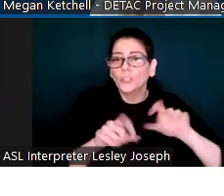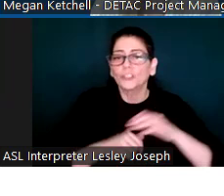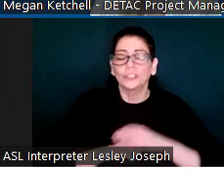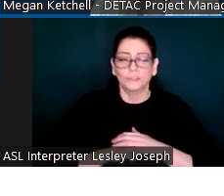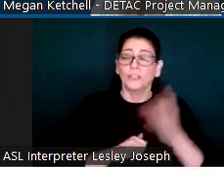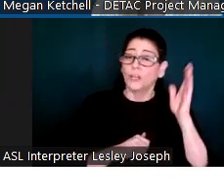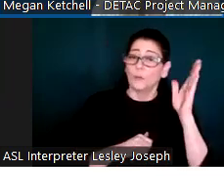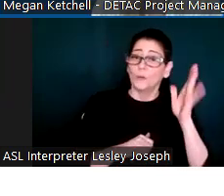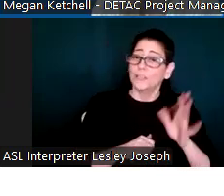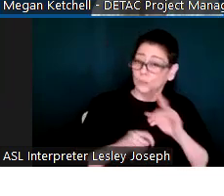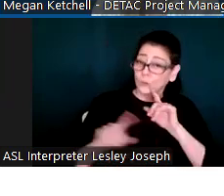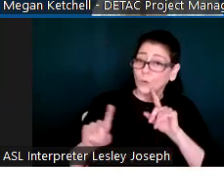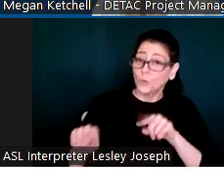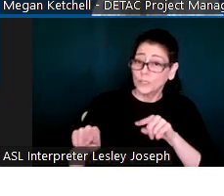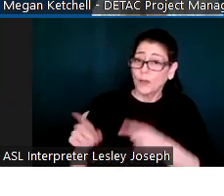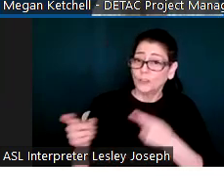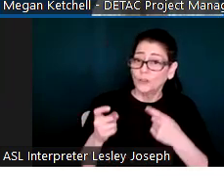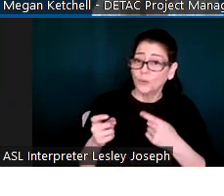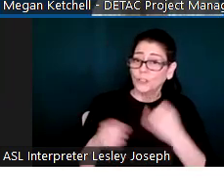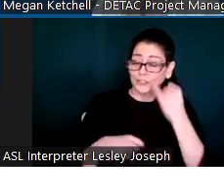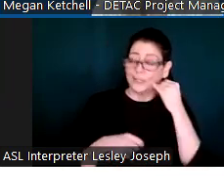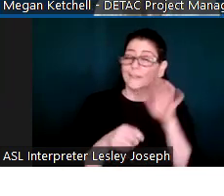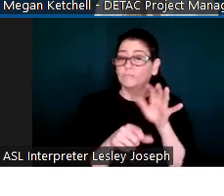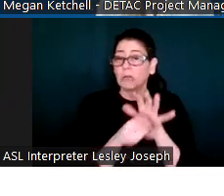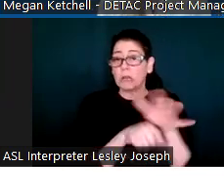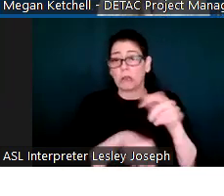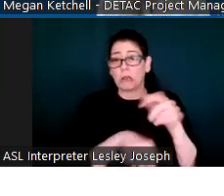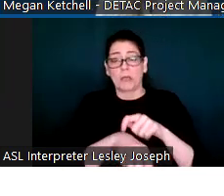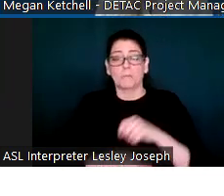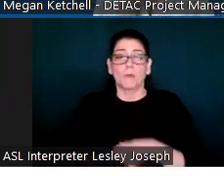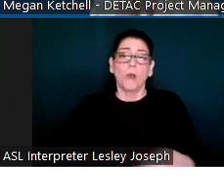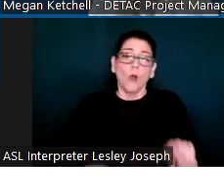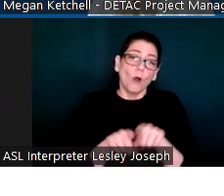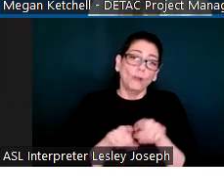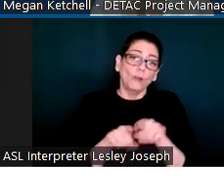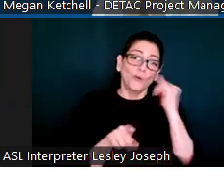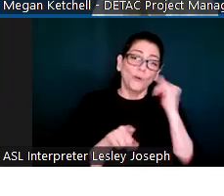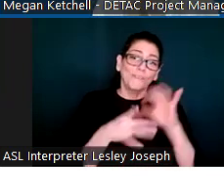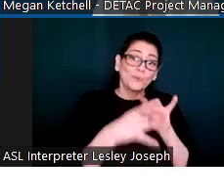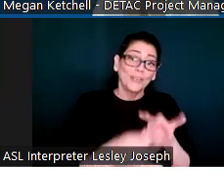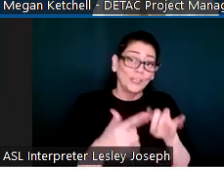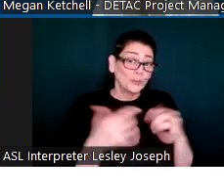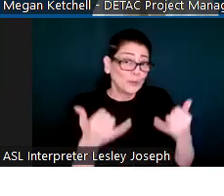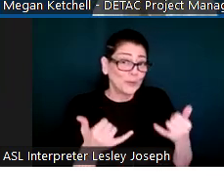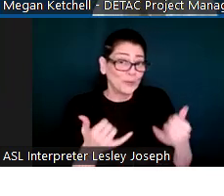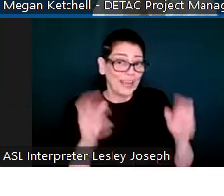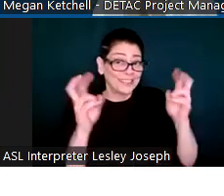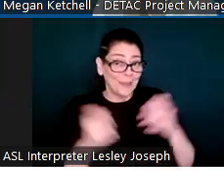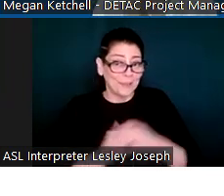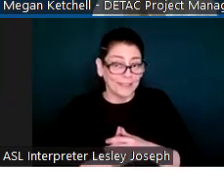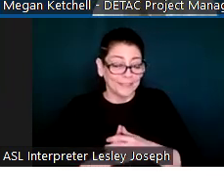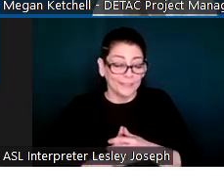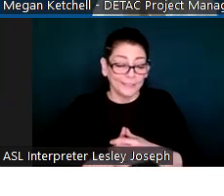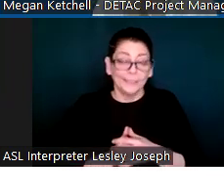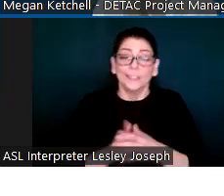those questions as we have time available and as relevant to today's topic. So you can either chat in, raise your